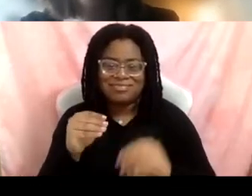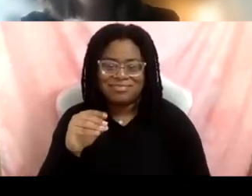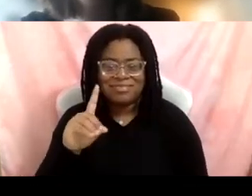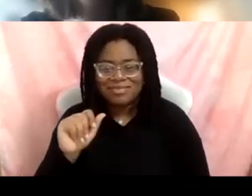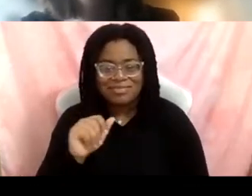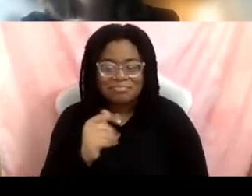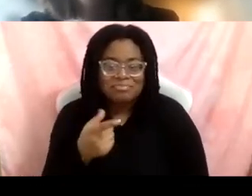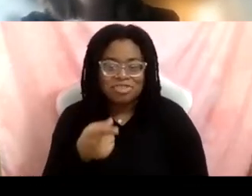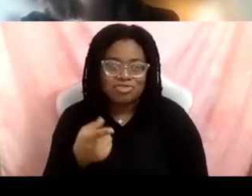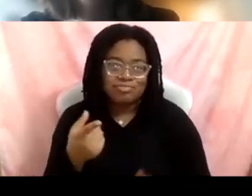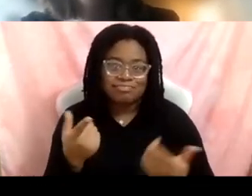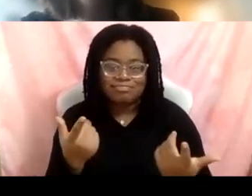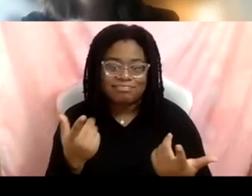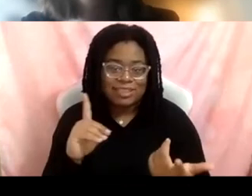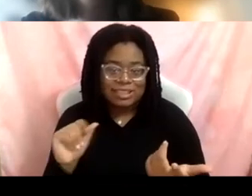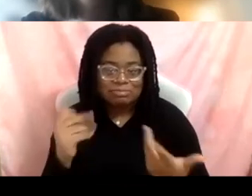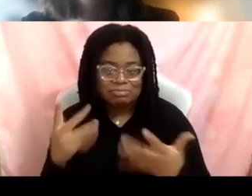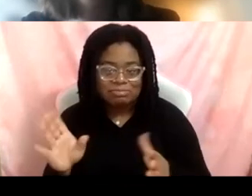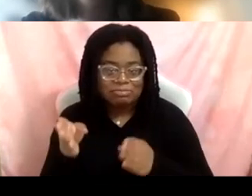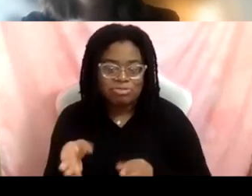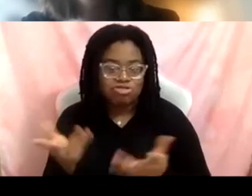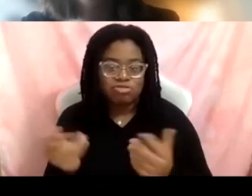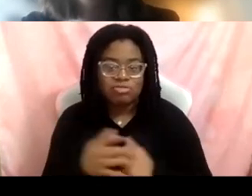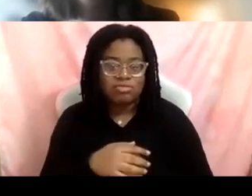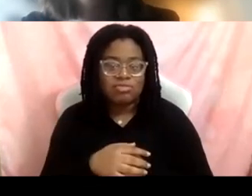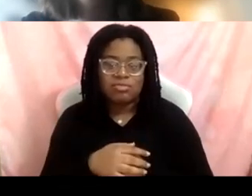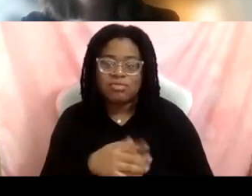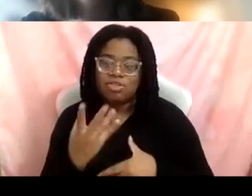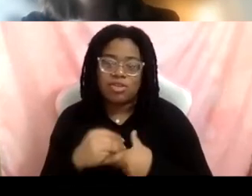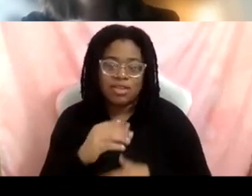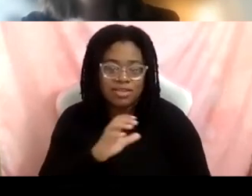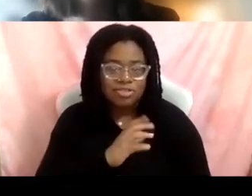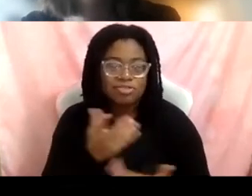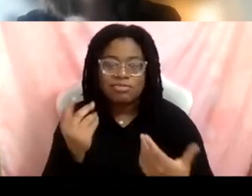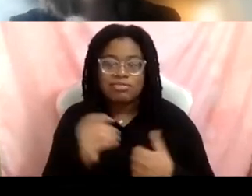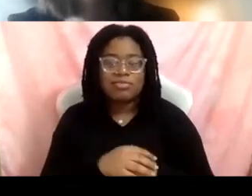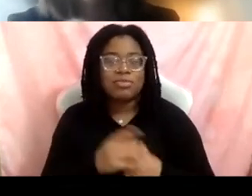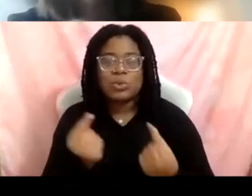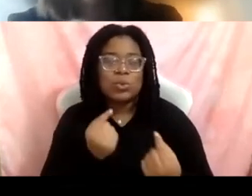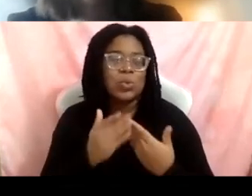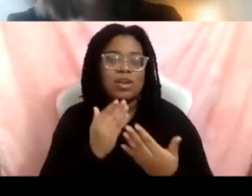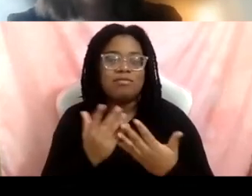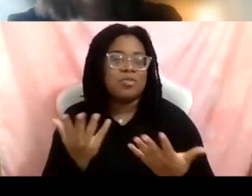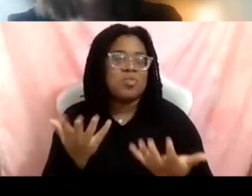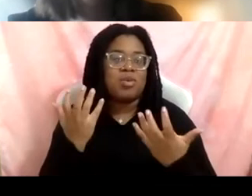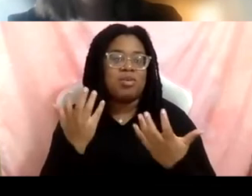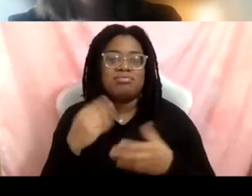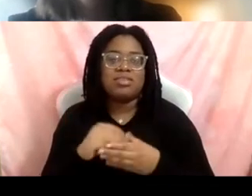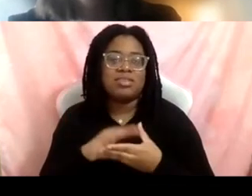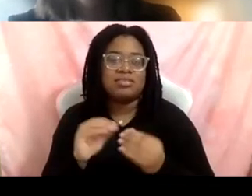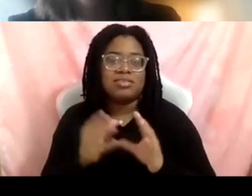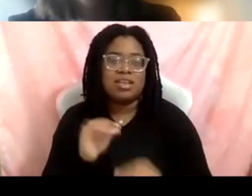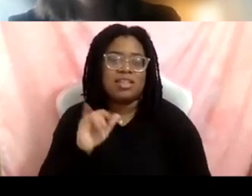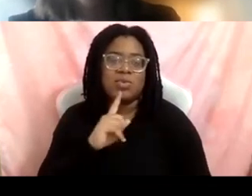happen to be a person with a disability that is also this character doing whatever it is they're doing in the story. I think